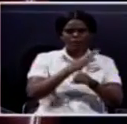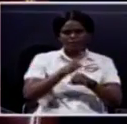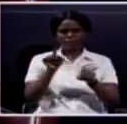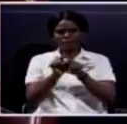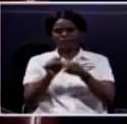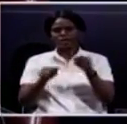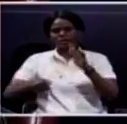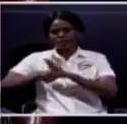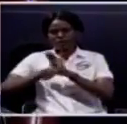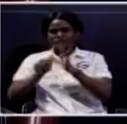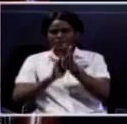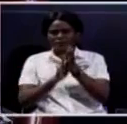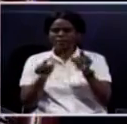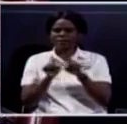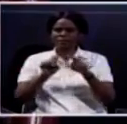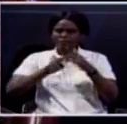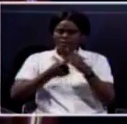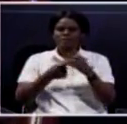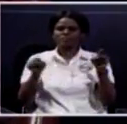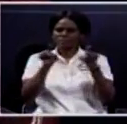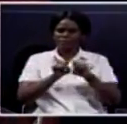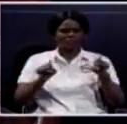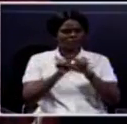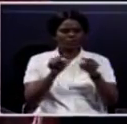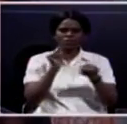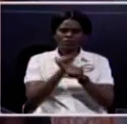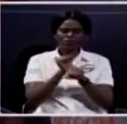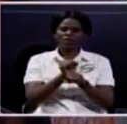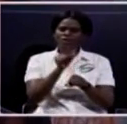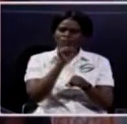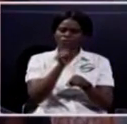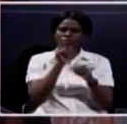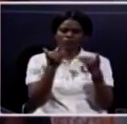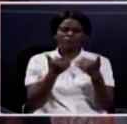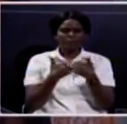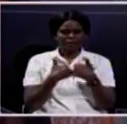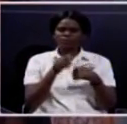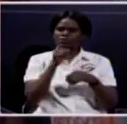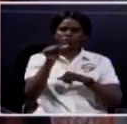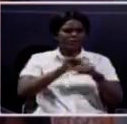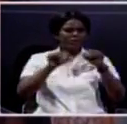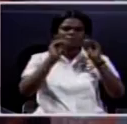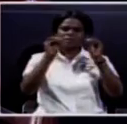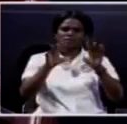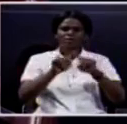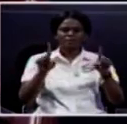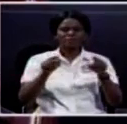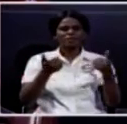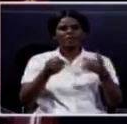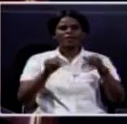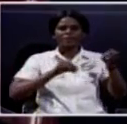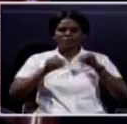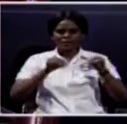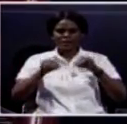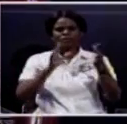mission school. This teacher starts performing exceedingly well. The problem that we have is not about the teacher, it's about the management at